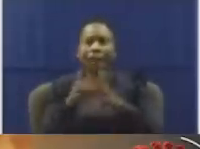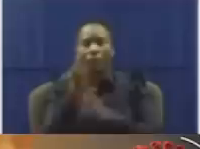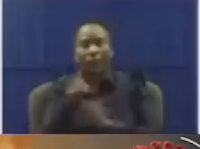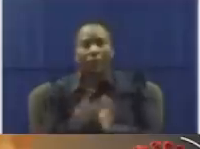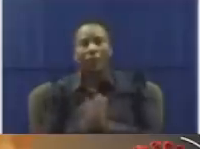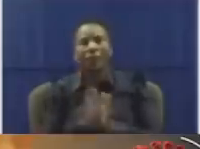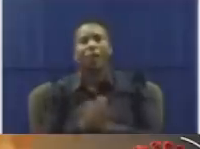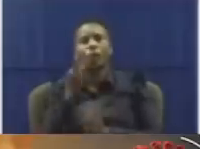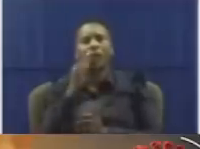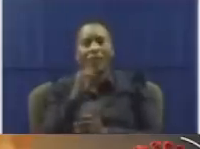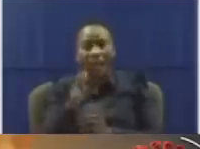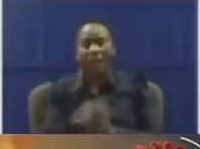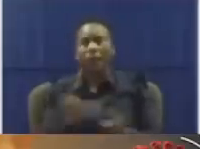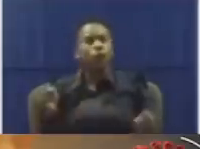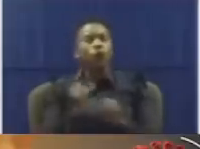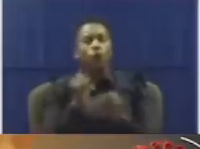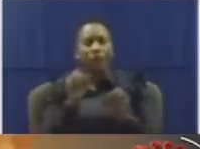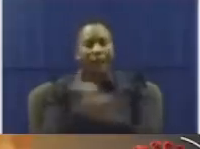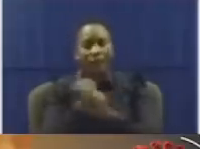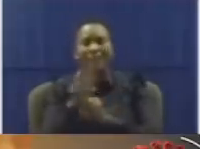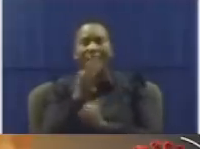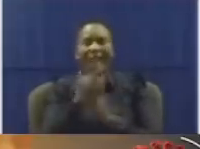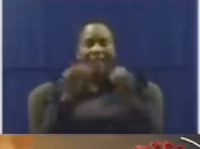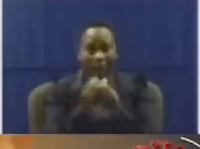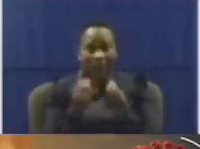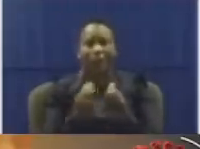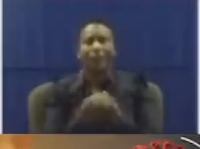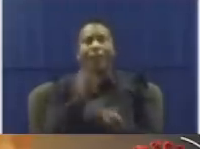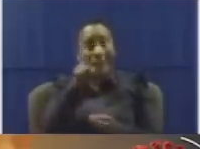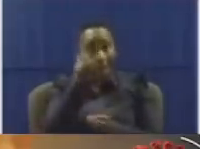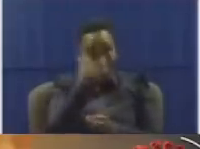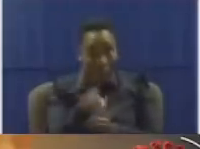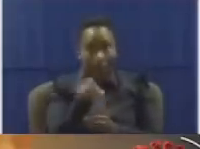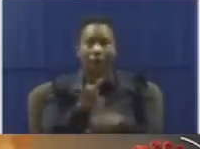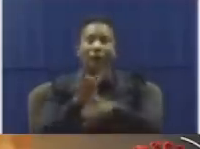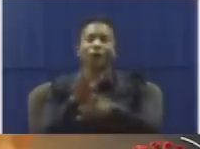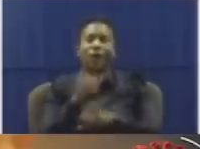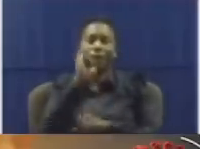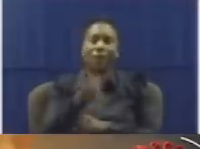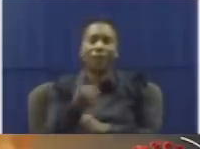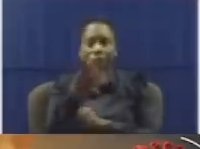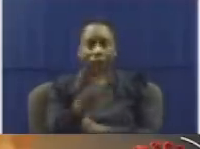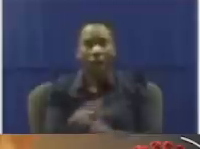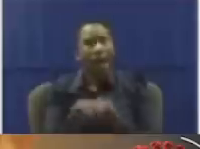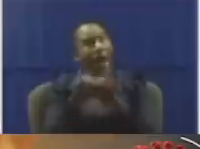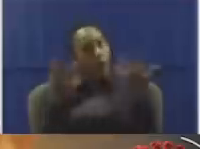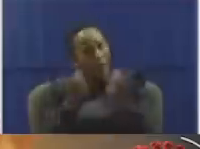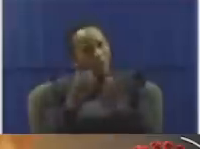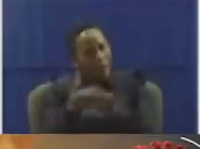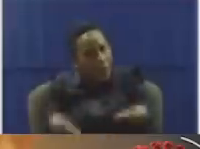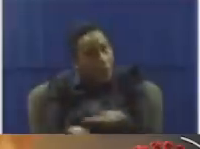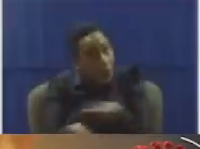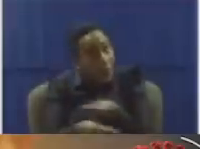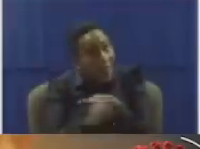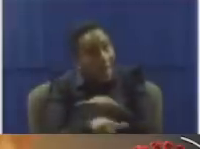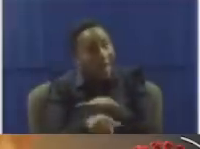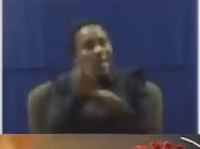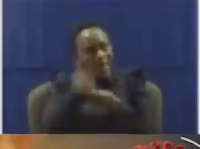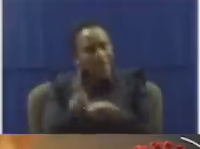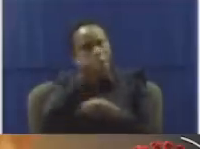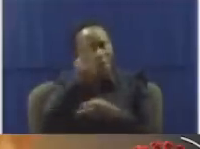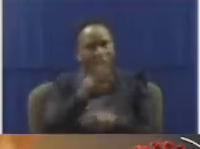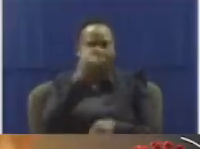speak out about this and set the record straight is giving you bad advice. How much money was stashed away? These are the questions we need to